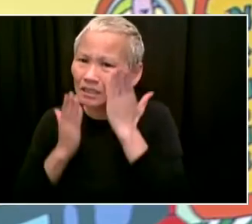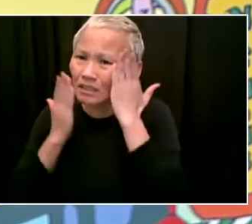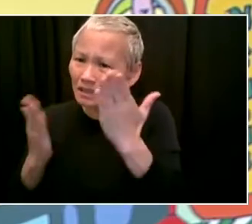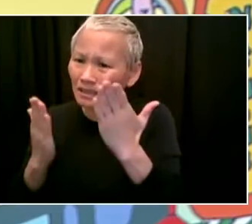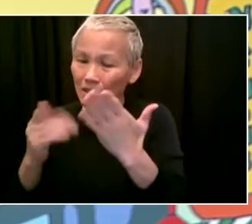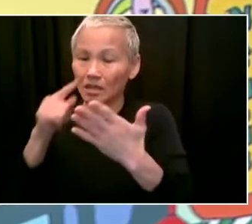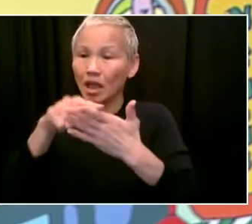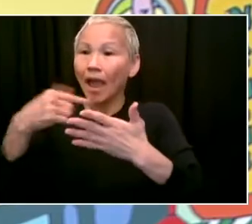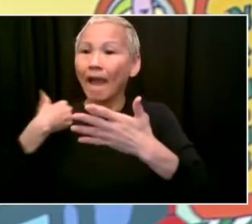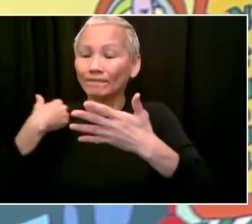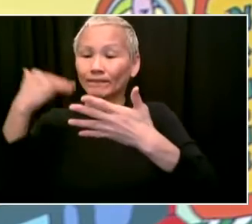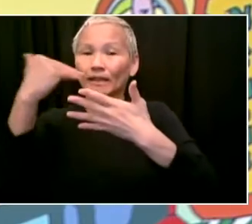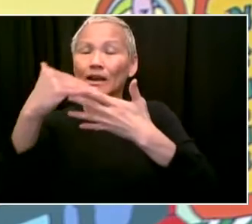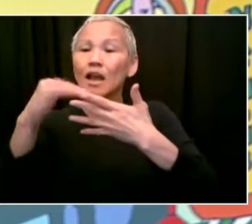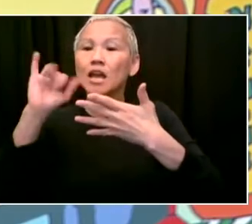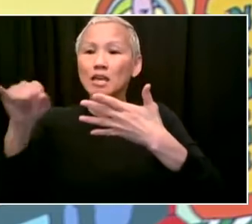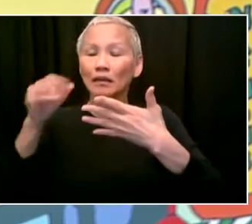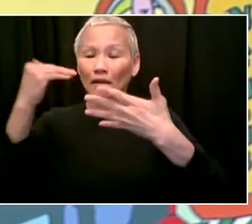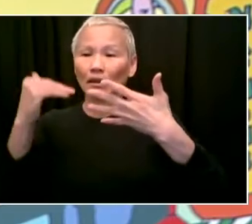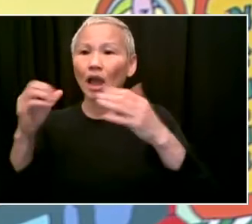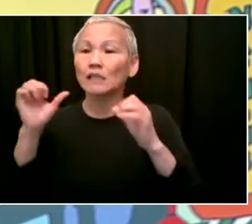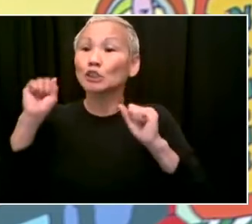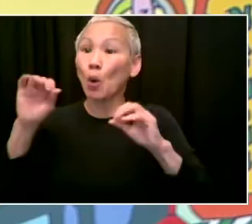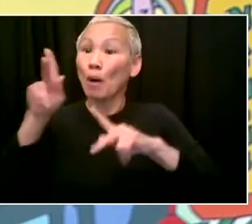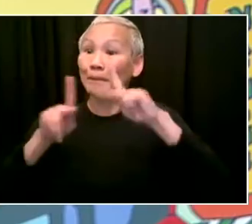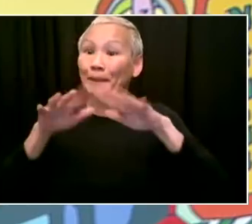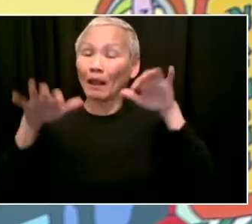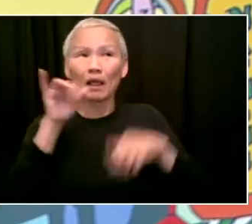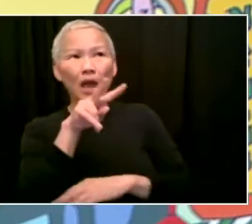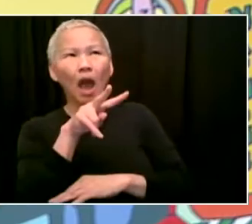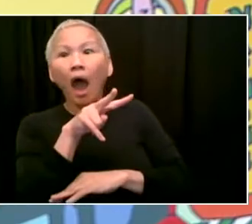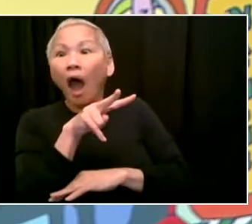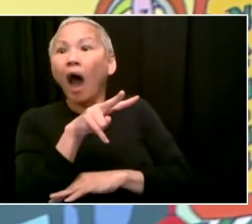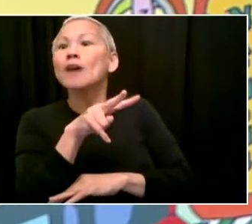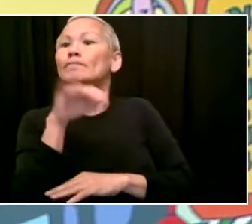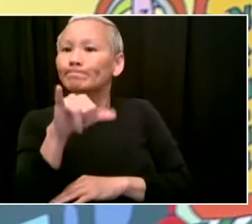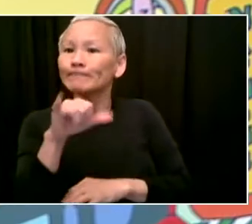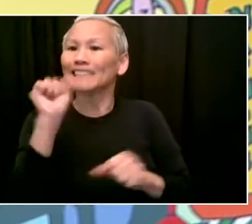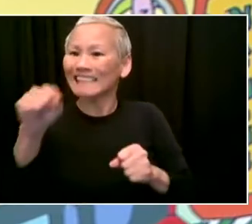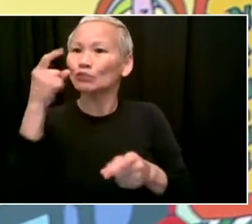question goes to Henry Goldman from Bloomberg.